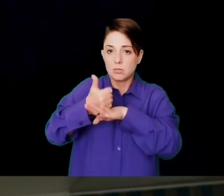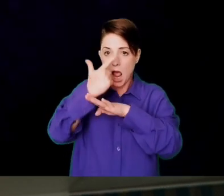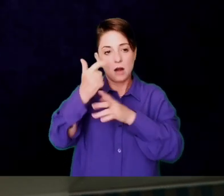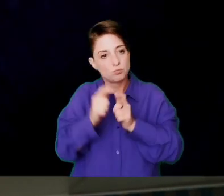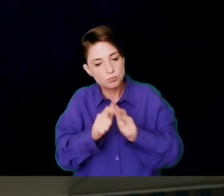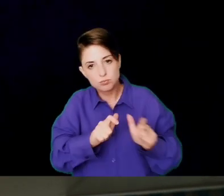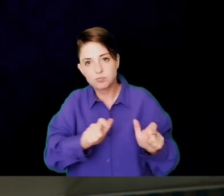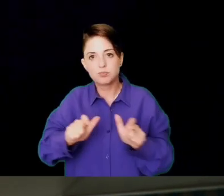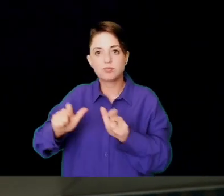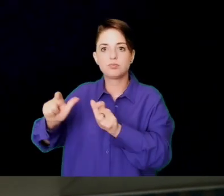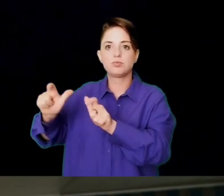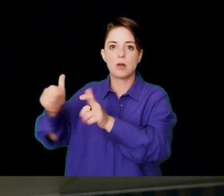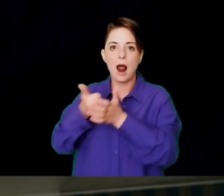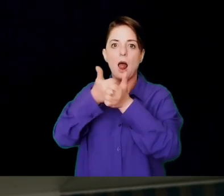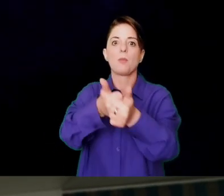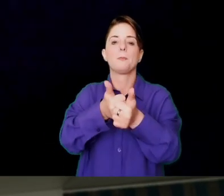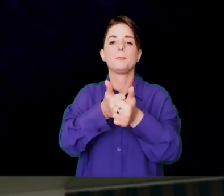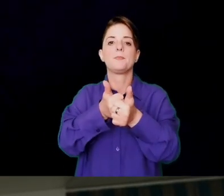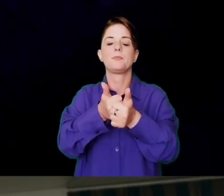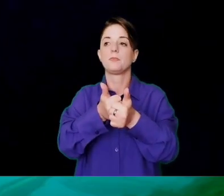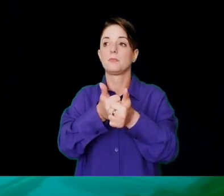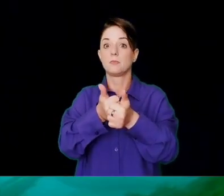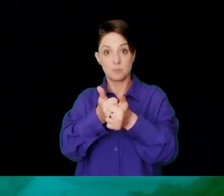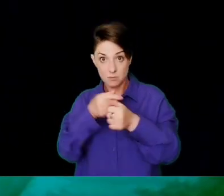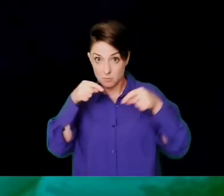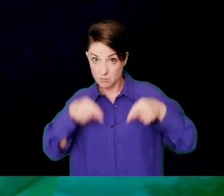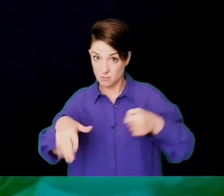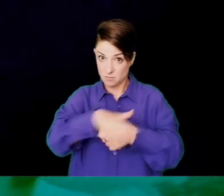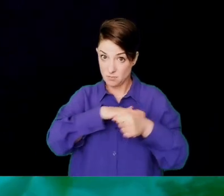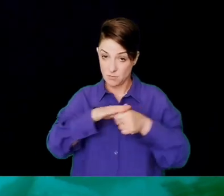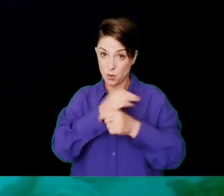is, to put it bluntly, a gold mine.